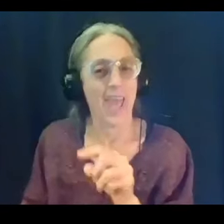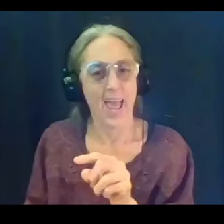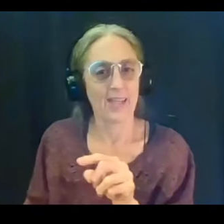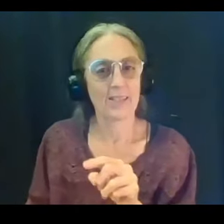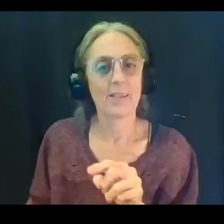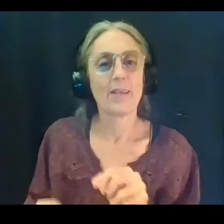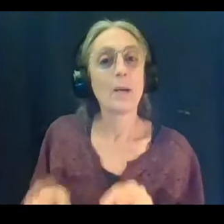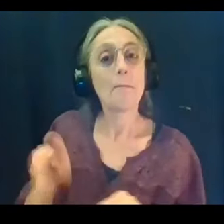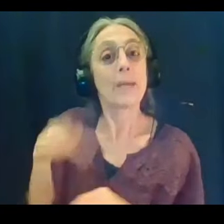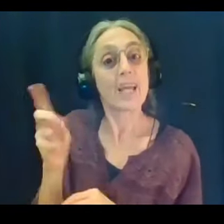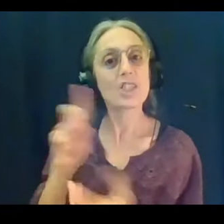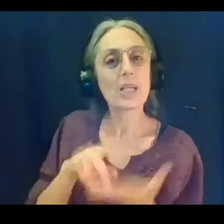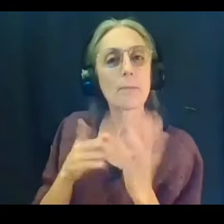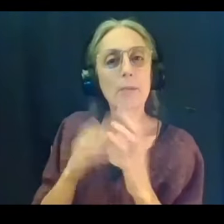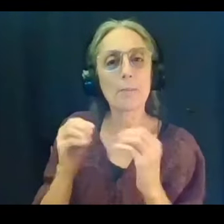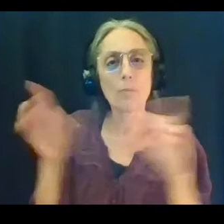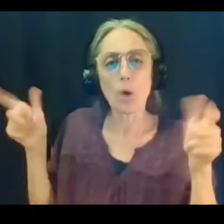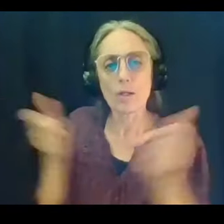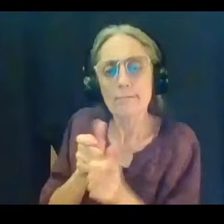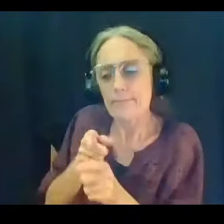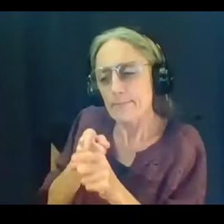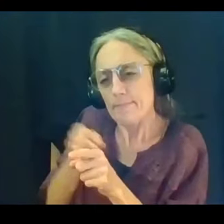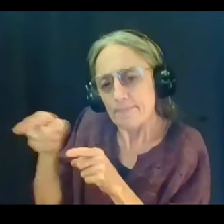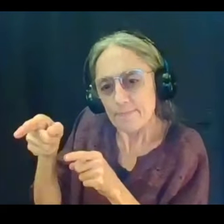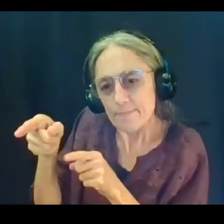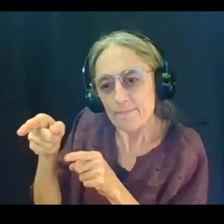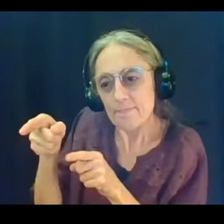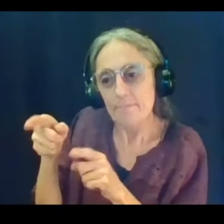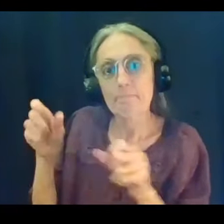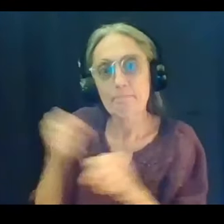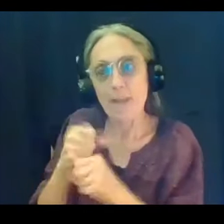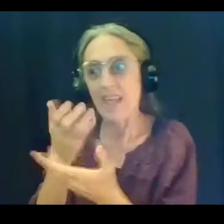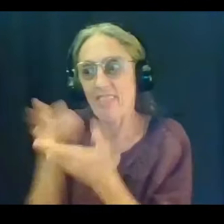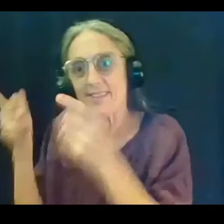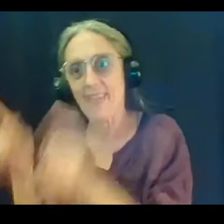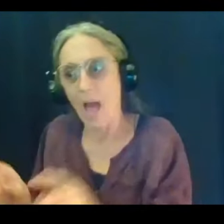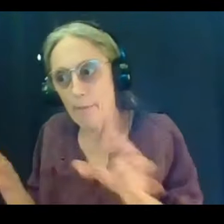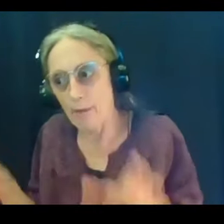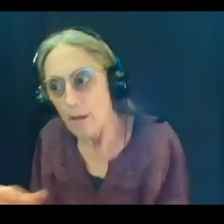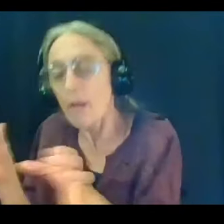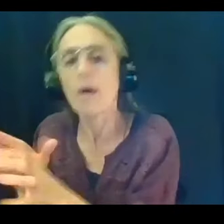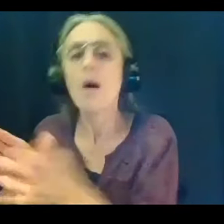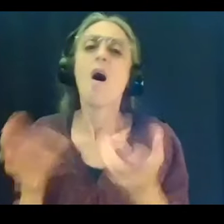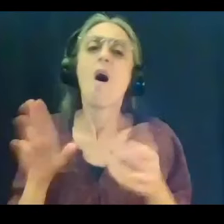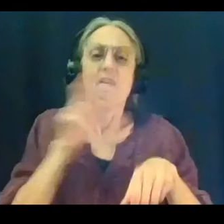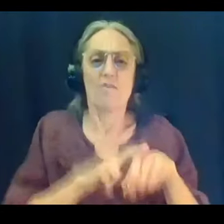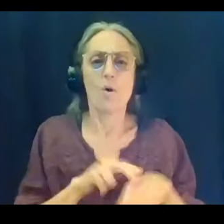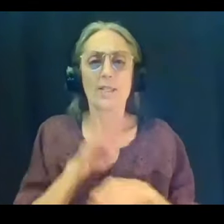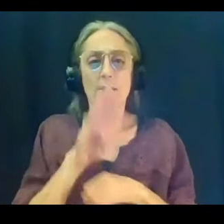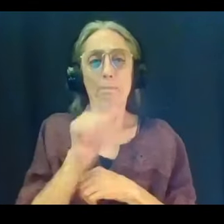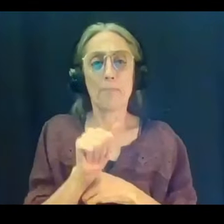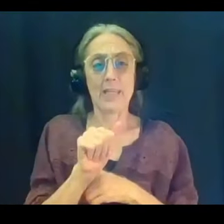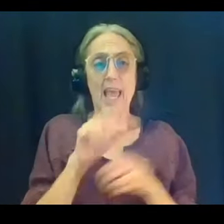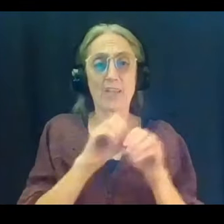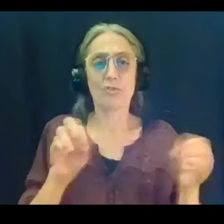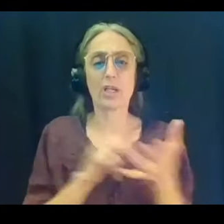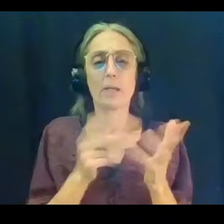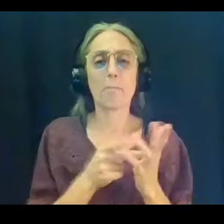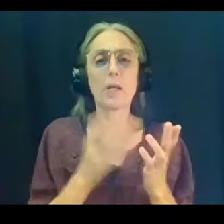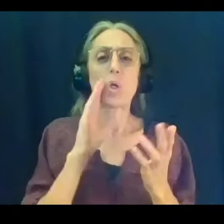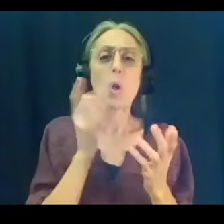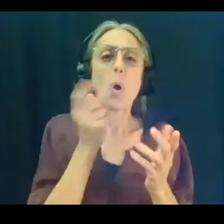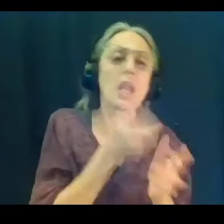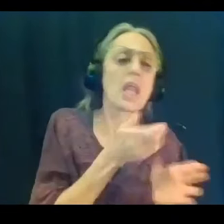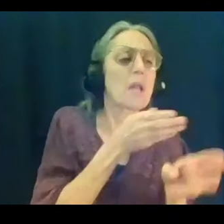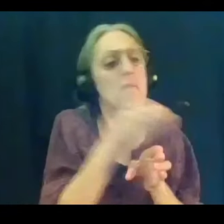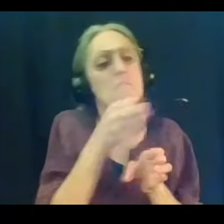magic happen. Okay. But sure, you should have a bachelor's degree and the, you know, general understanding of the landscape. Yeah. But too many people try to